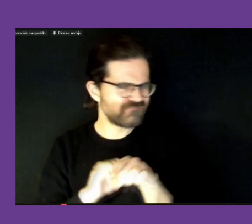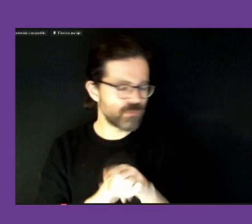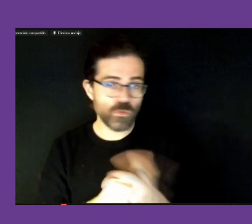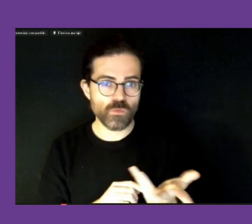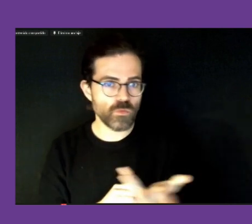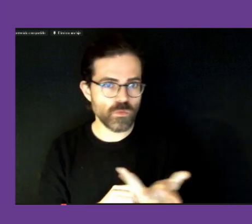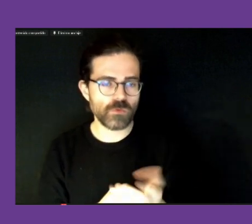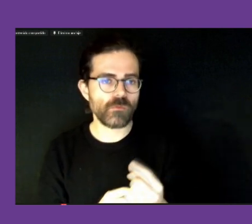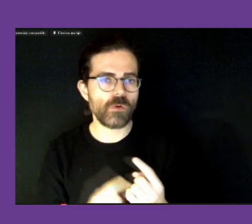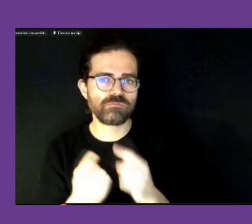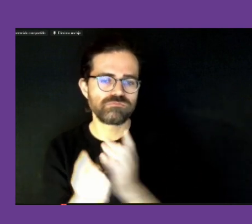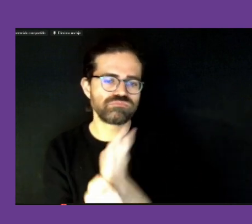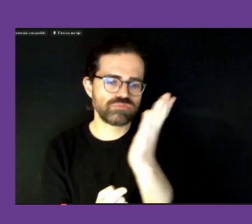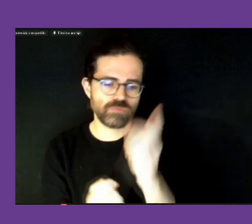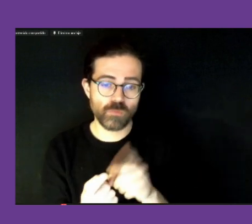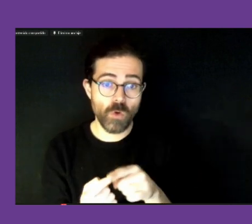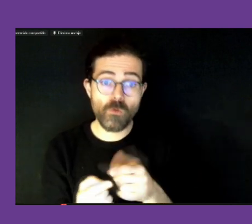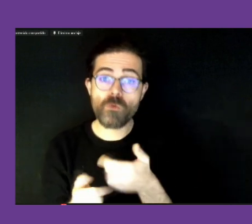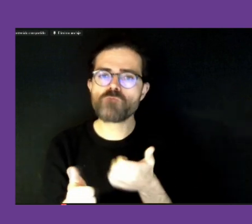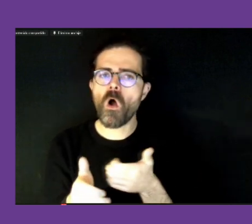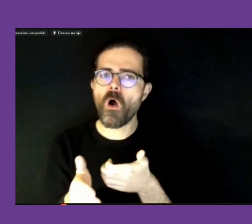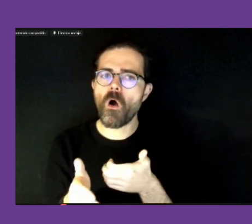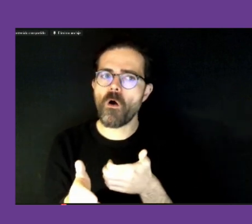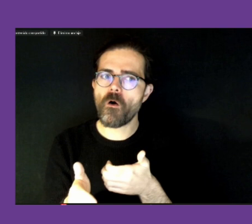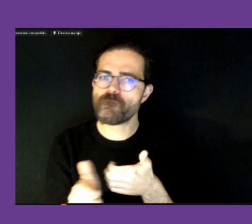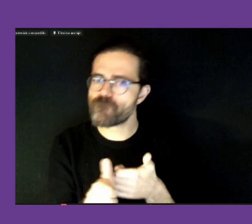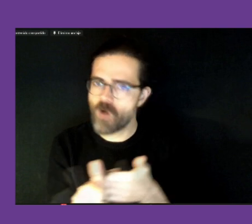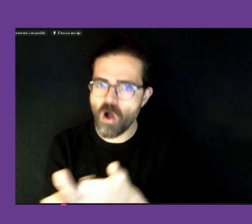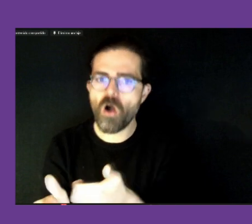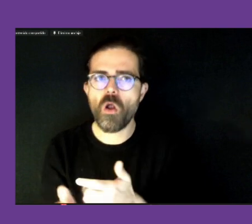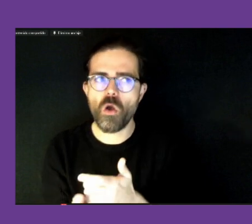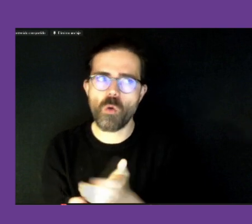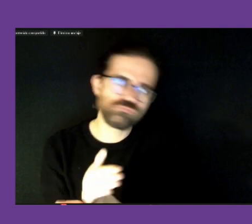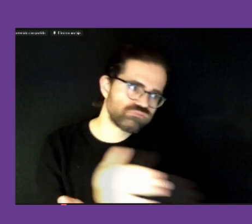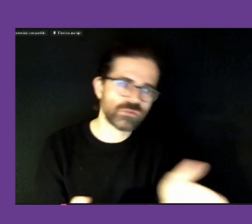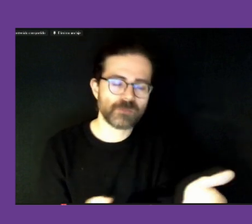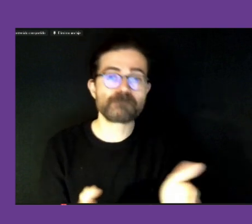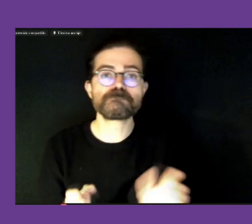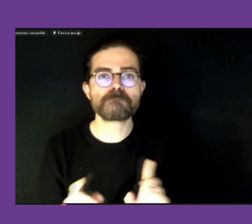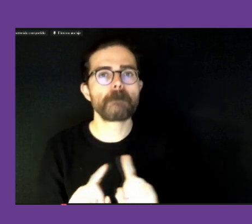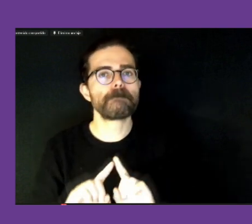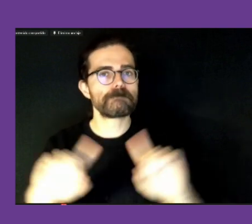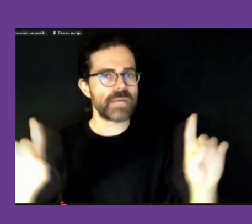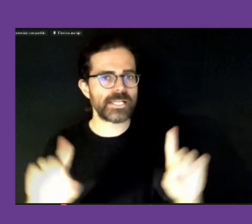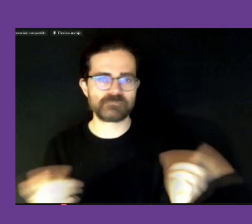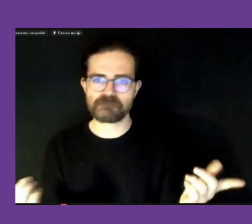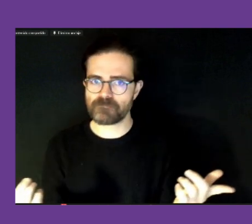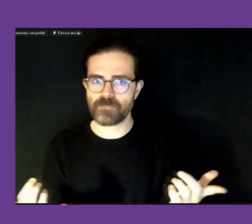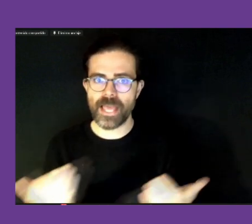of conformity. You can follow alternative methods, but the simpler and the easier for you will be that.